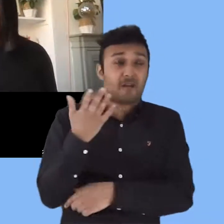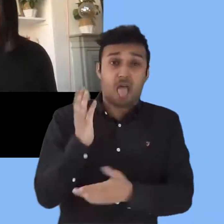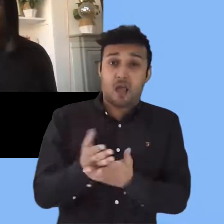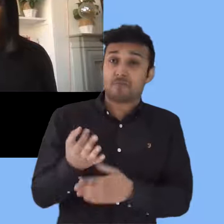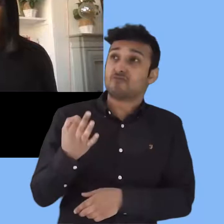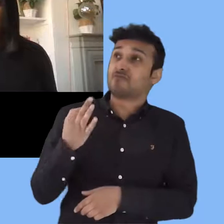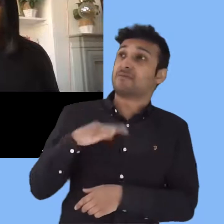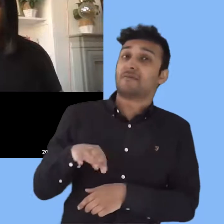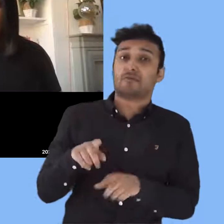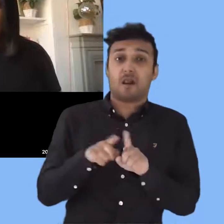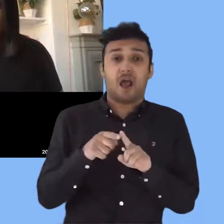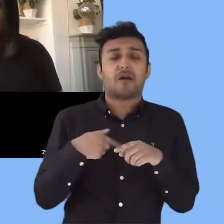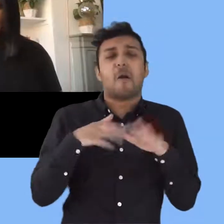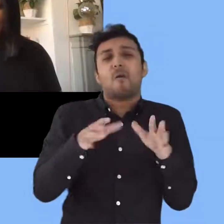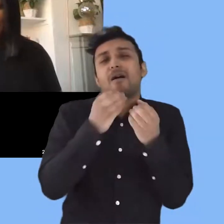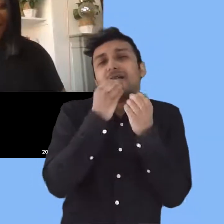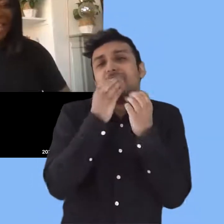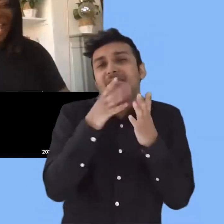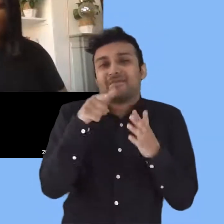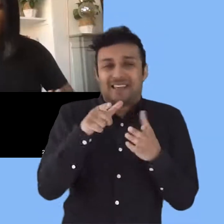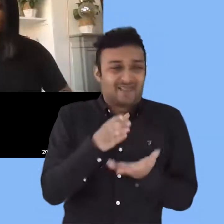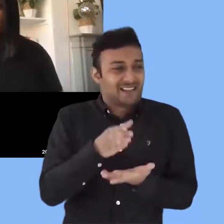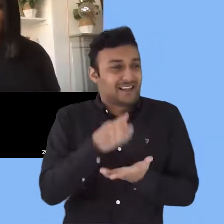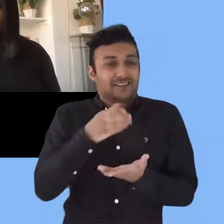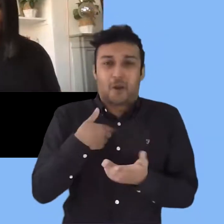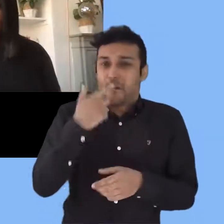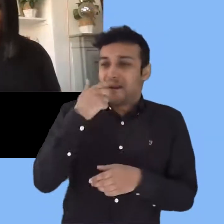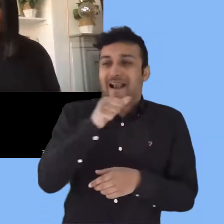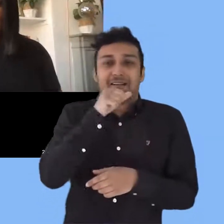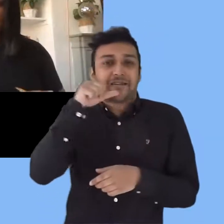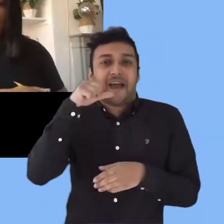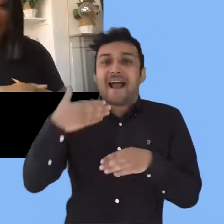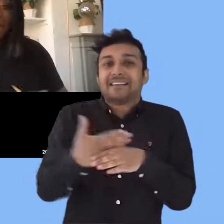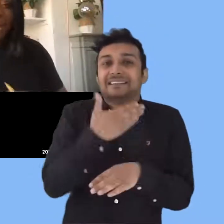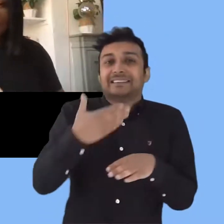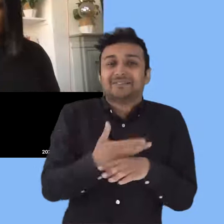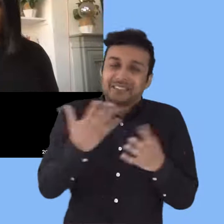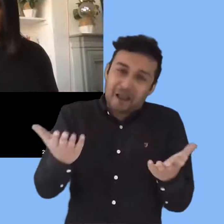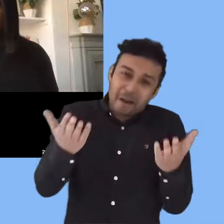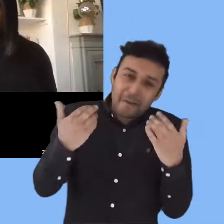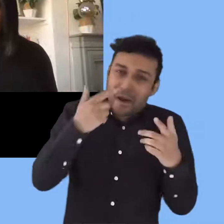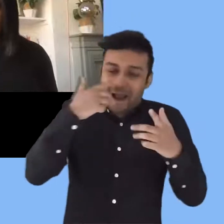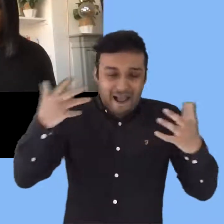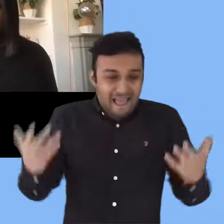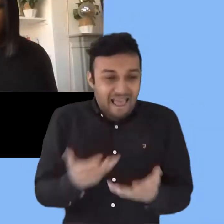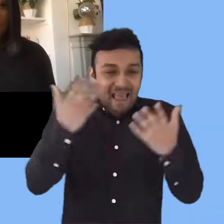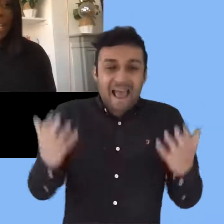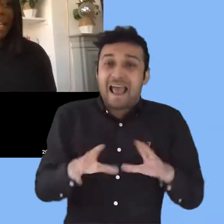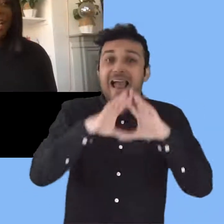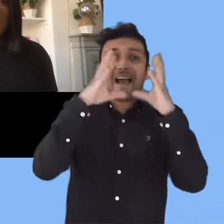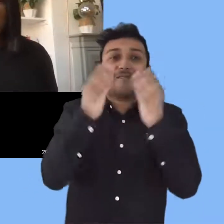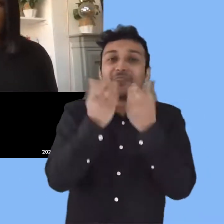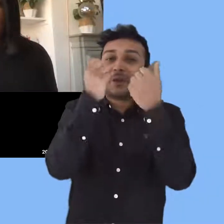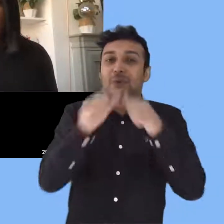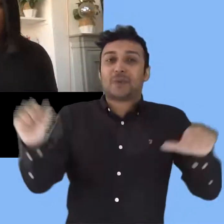in a way where we can just do a nice activity and then everything will be solved. And dismantling that as a concept and really